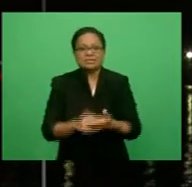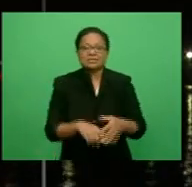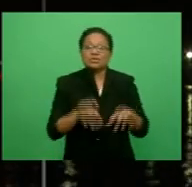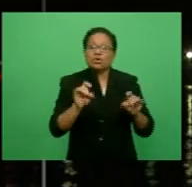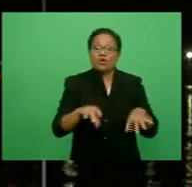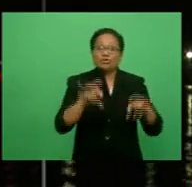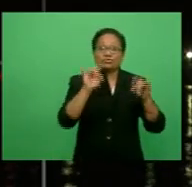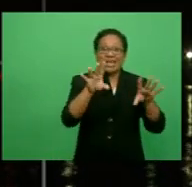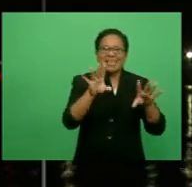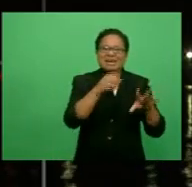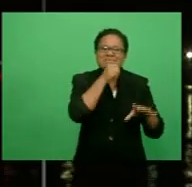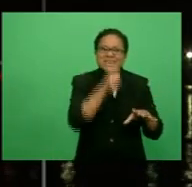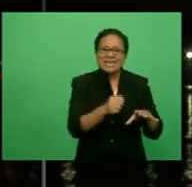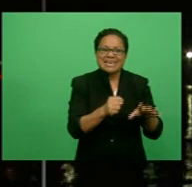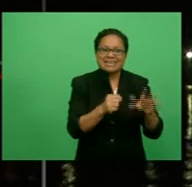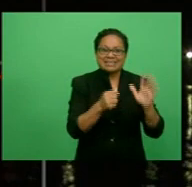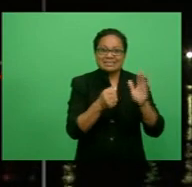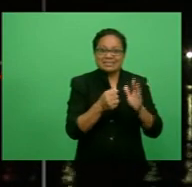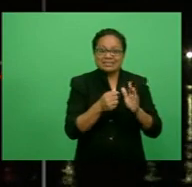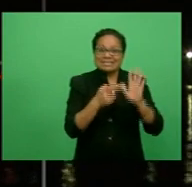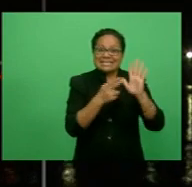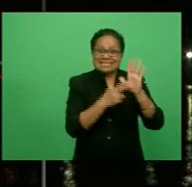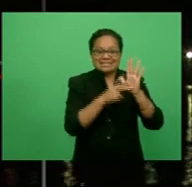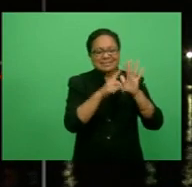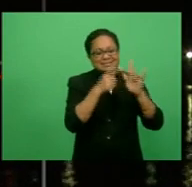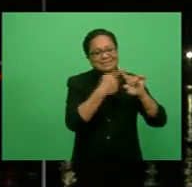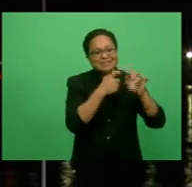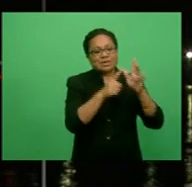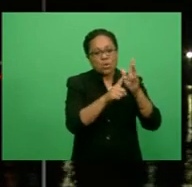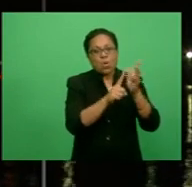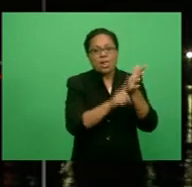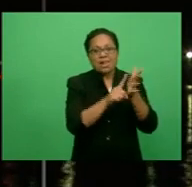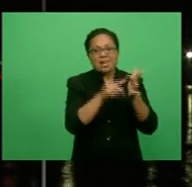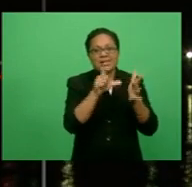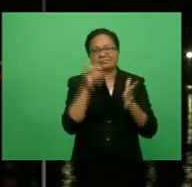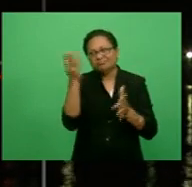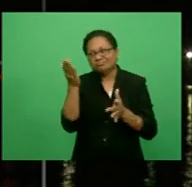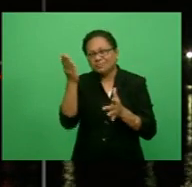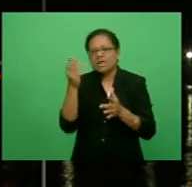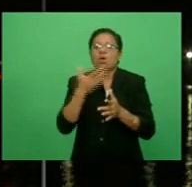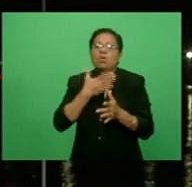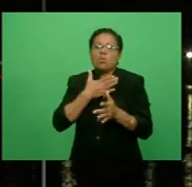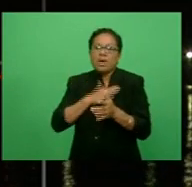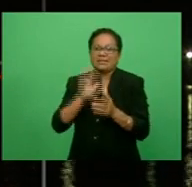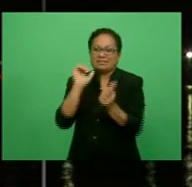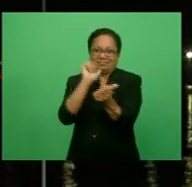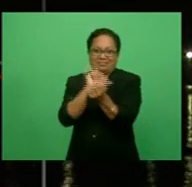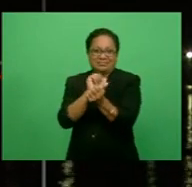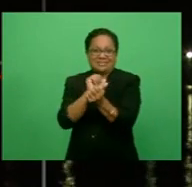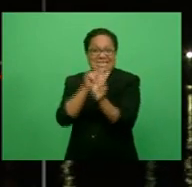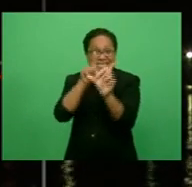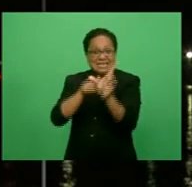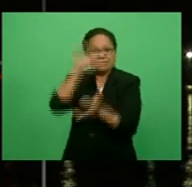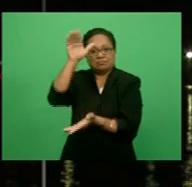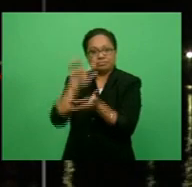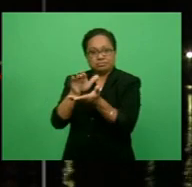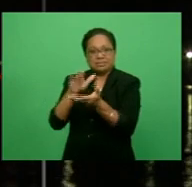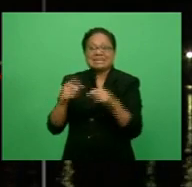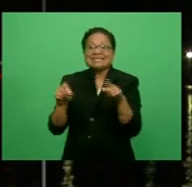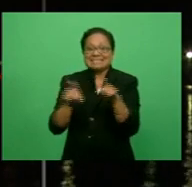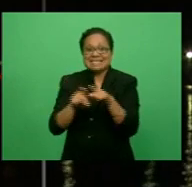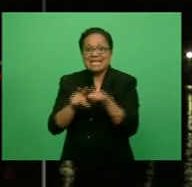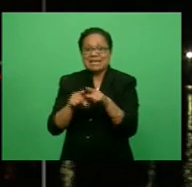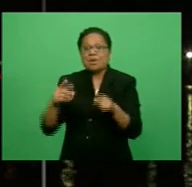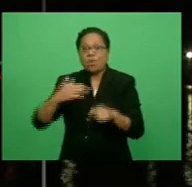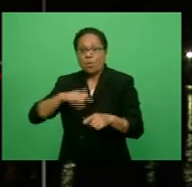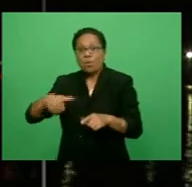National John Nicolich is appealing his 23-year sentence for drug smuggling, while the DPP's office is appealing his wife's